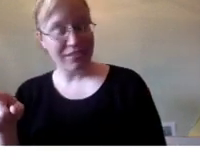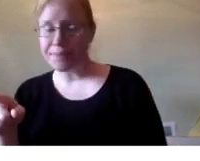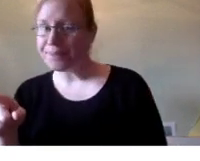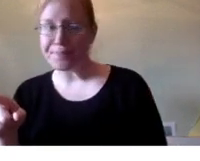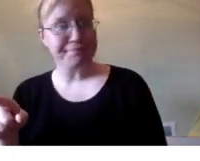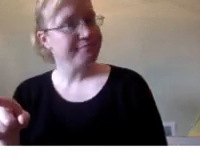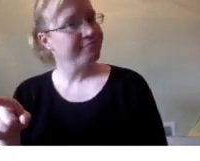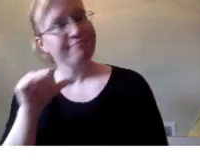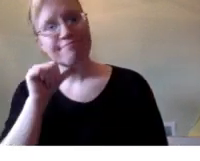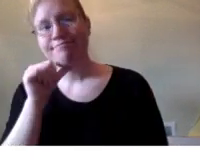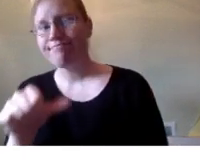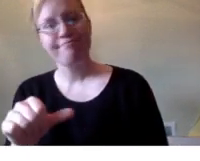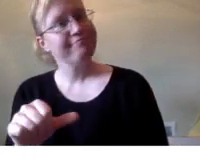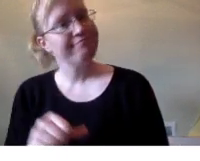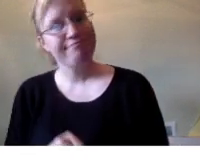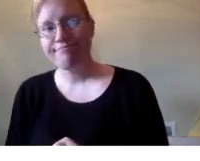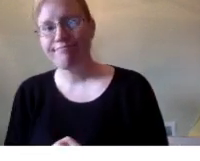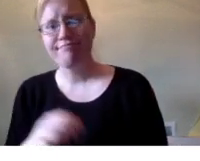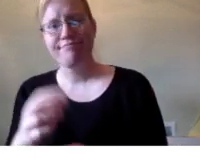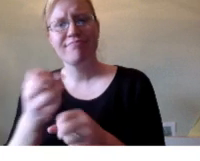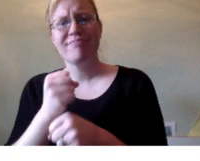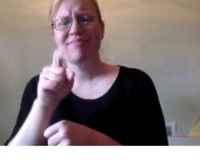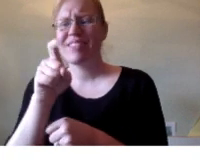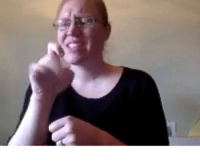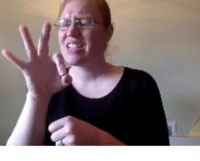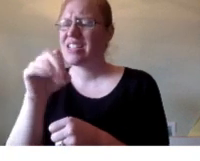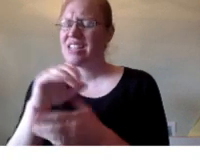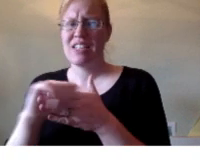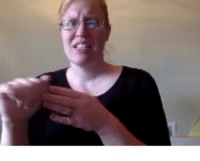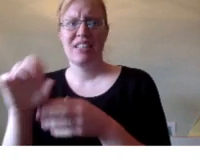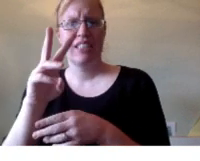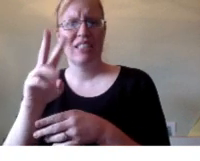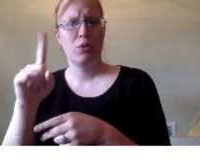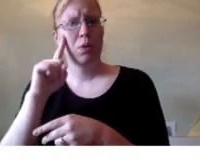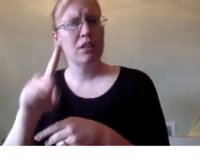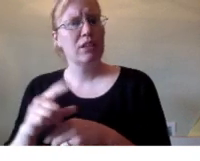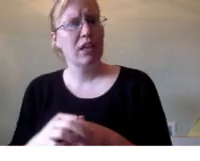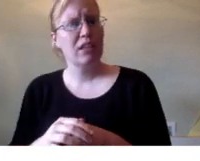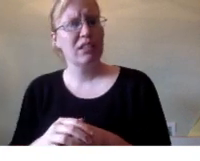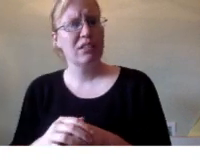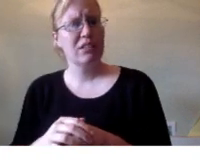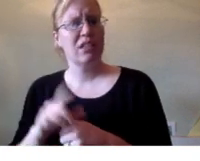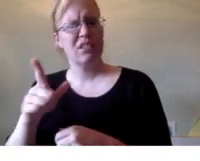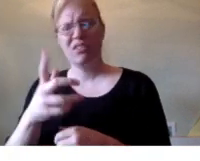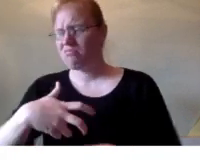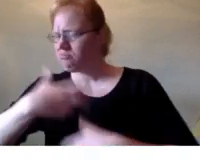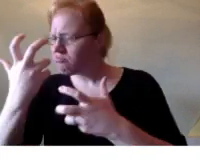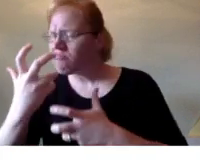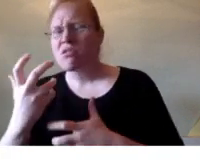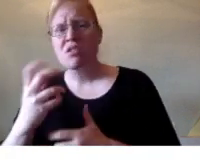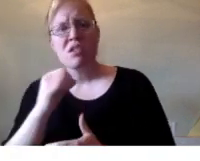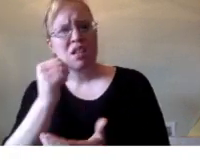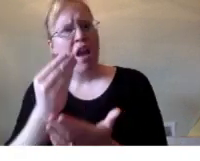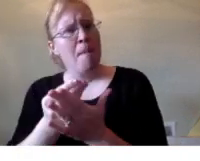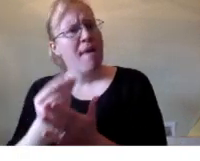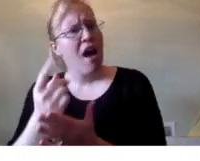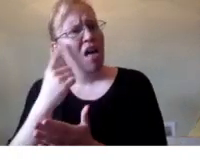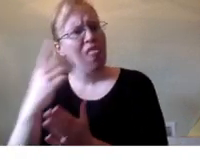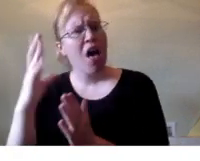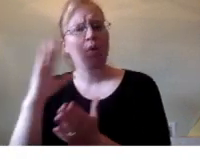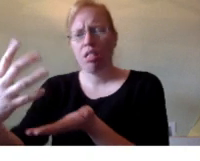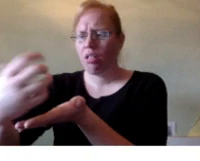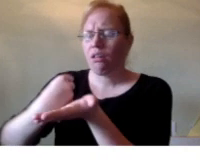No, she doesn't. She gets $190.61. And she's upset because that's not the money she thought she was going to get,